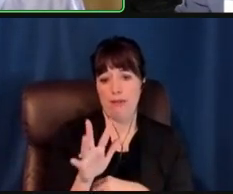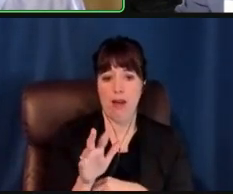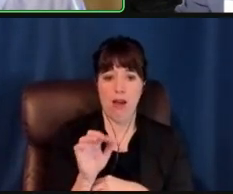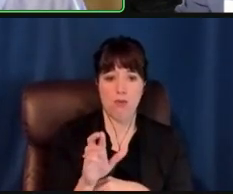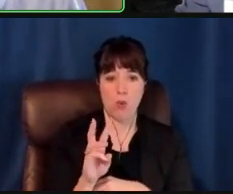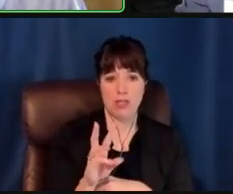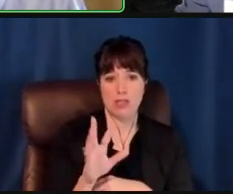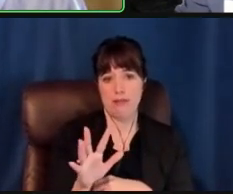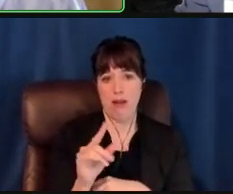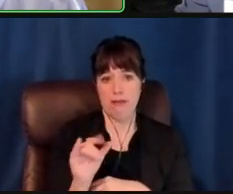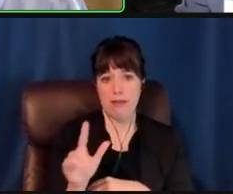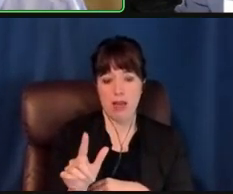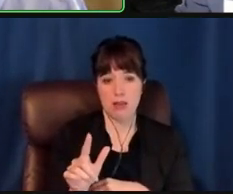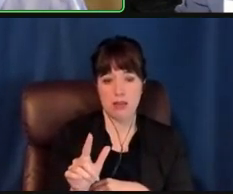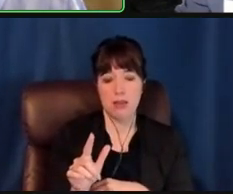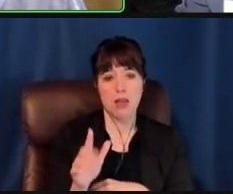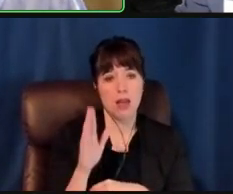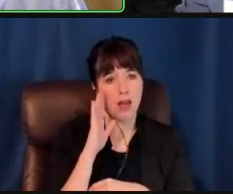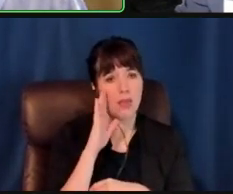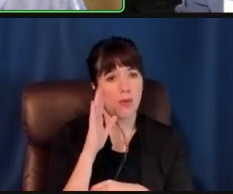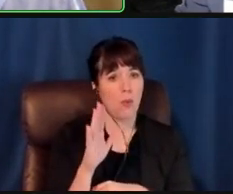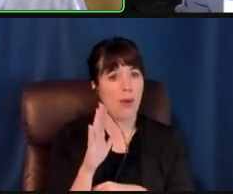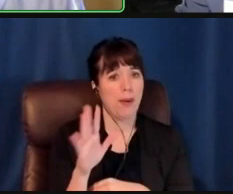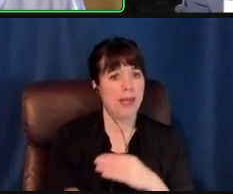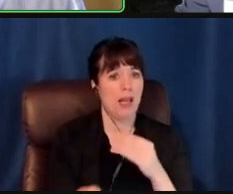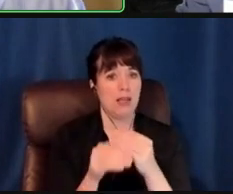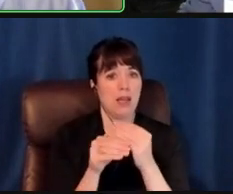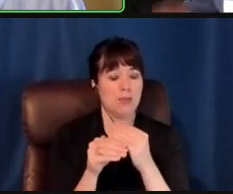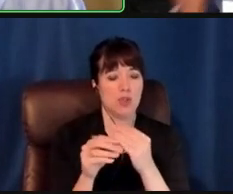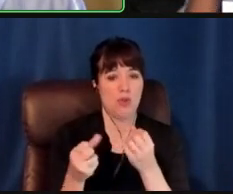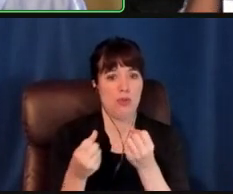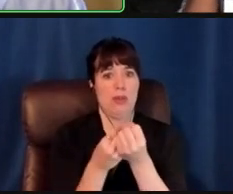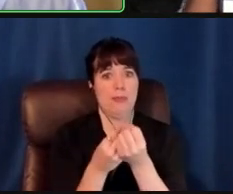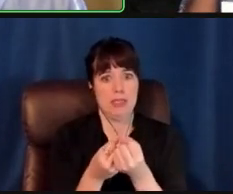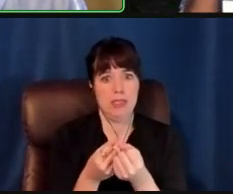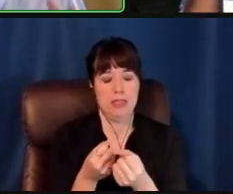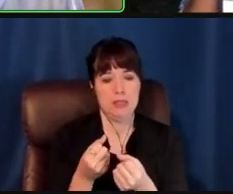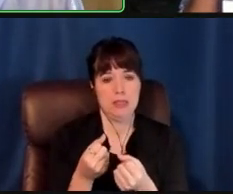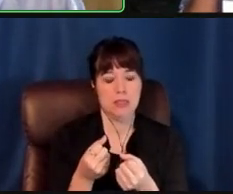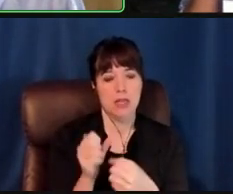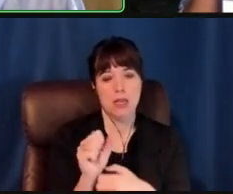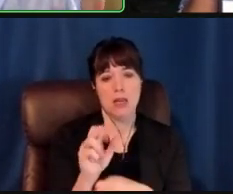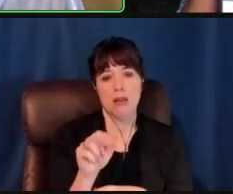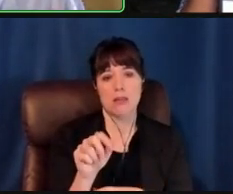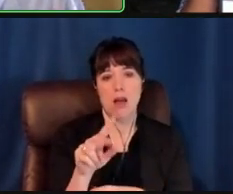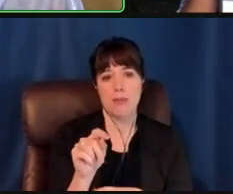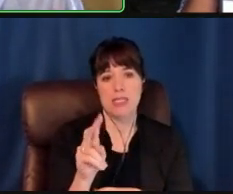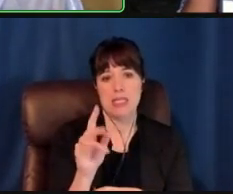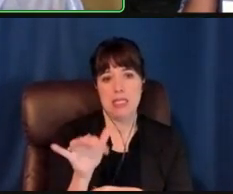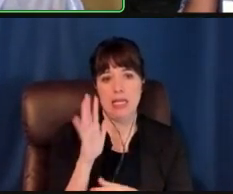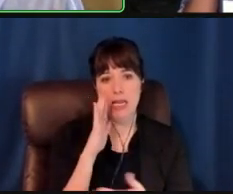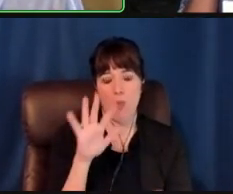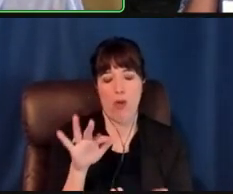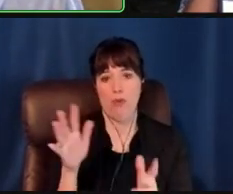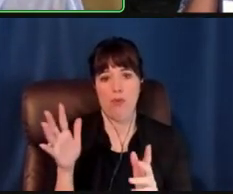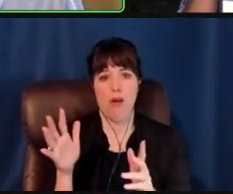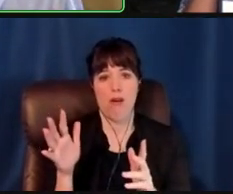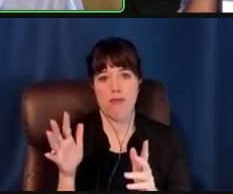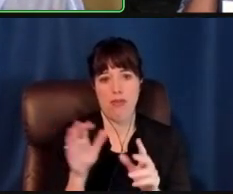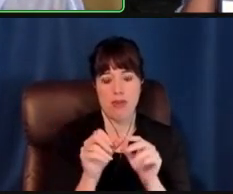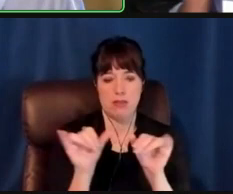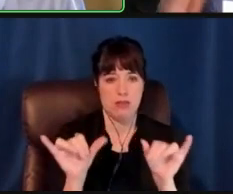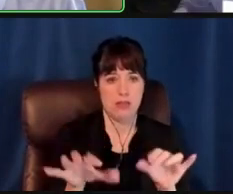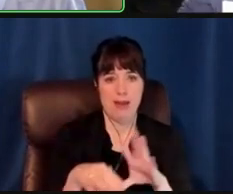65 gallon, there would be an additional subsidy that kind of throws the system